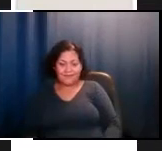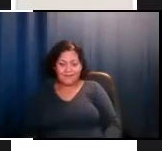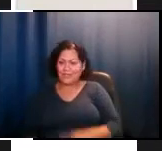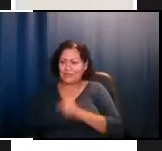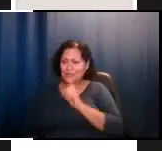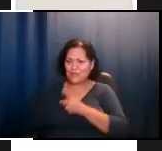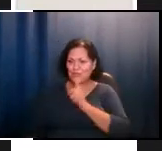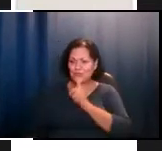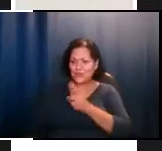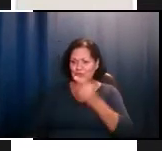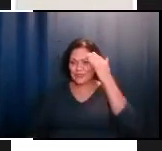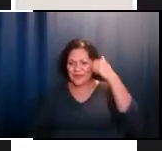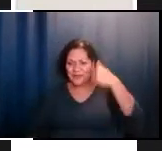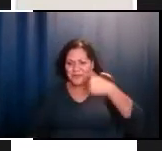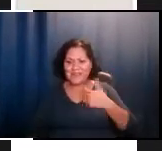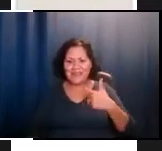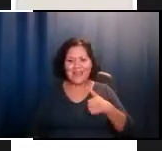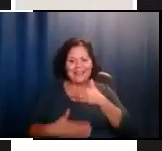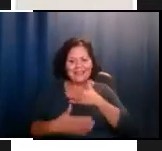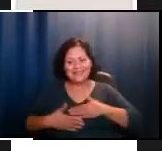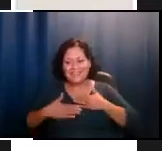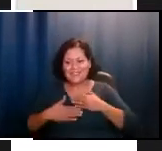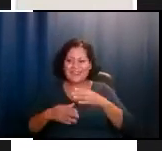Sure. You know me, I like to talk.